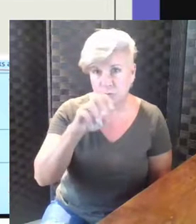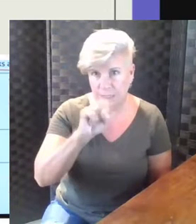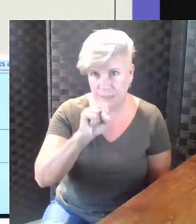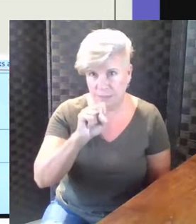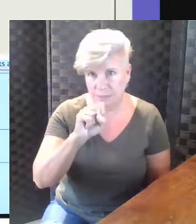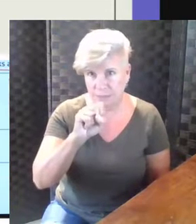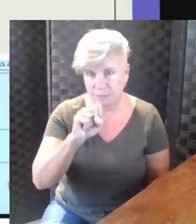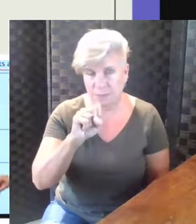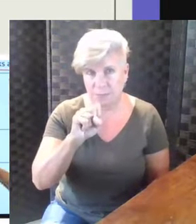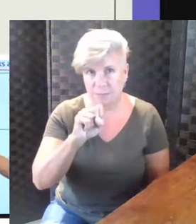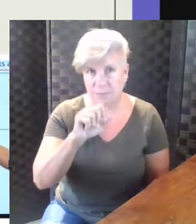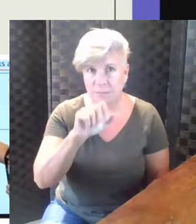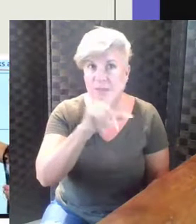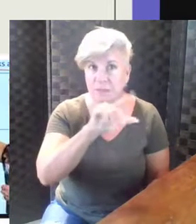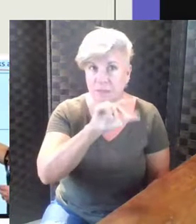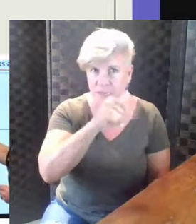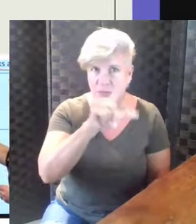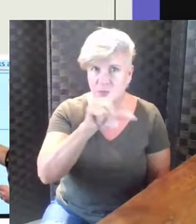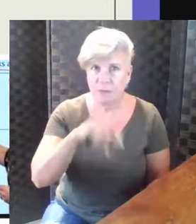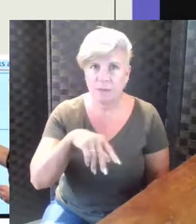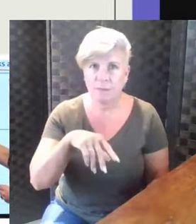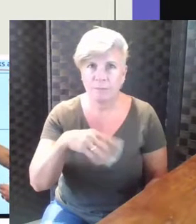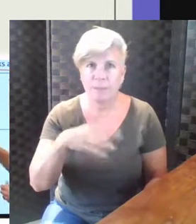so that stands for 20,